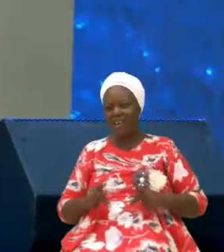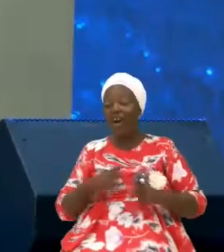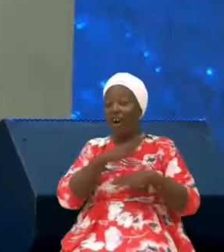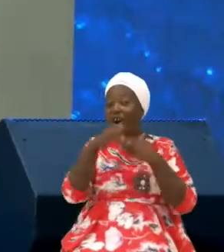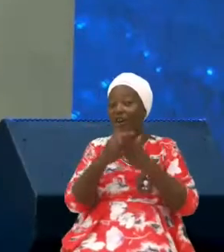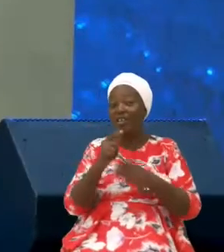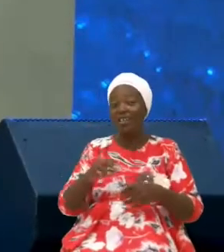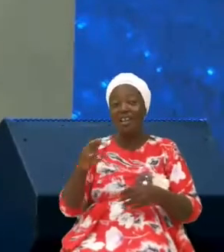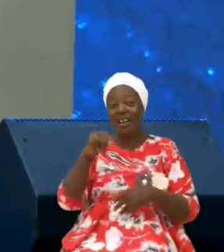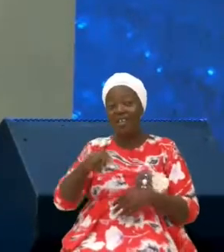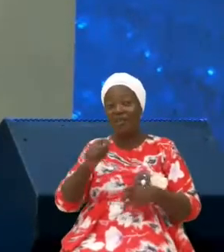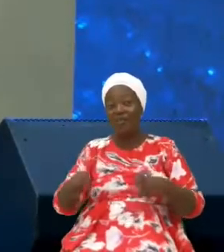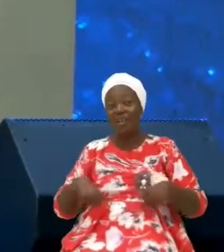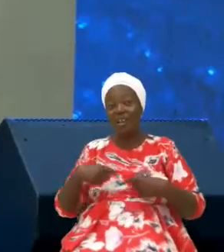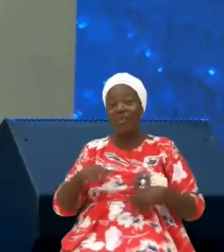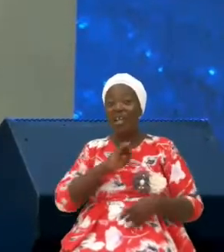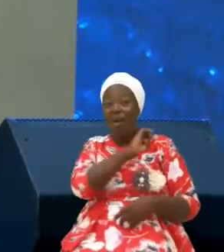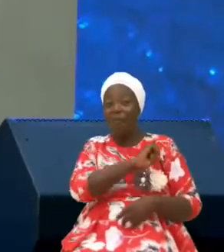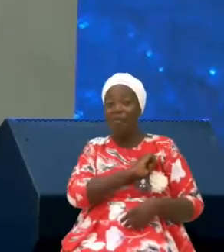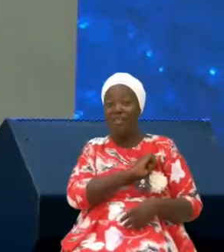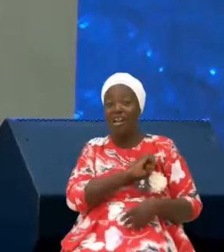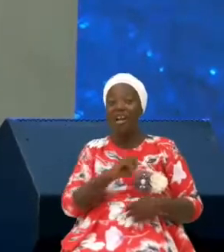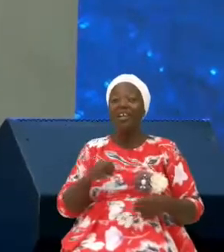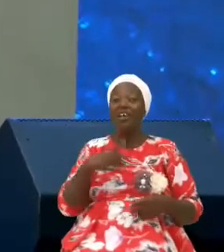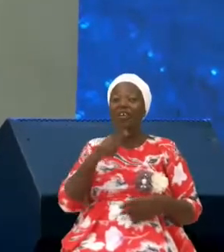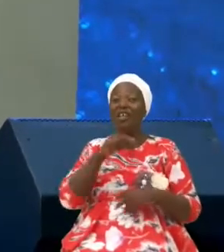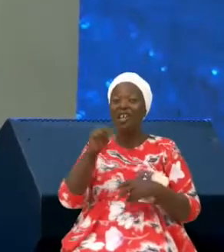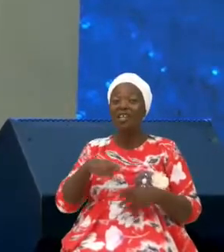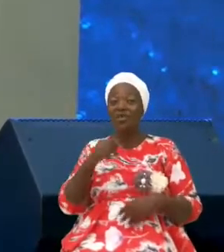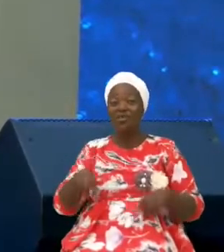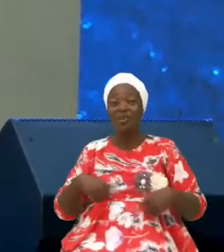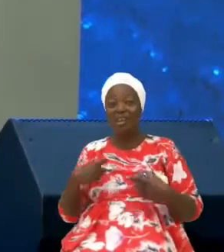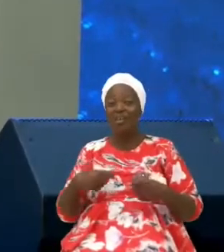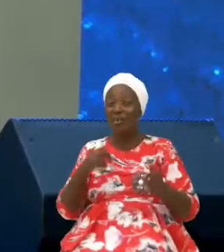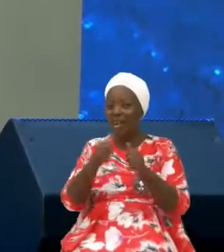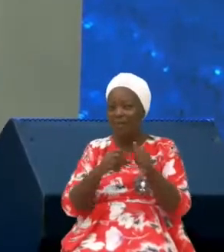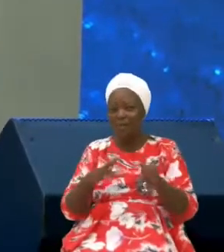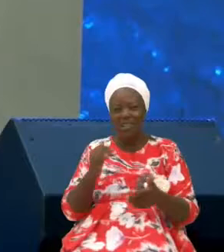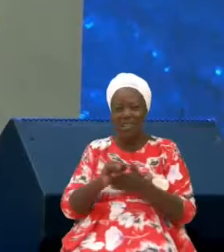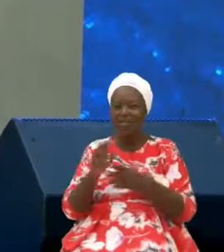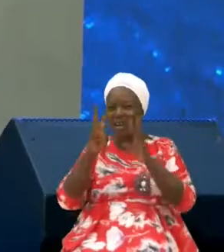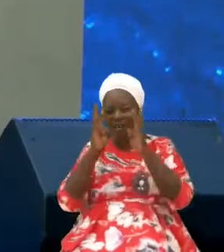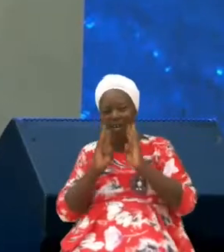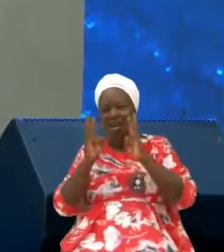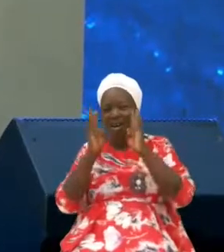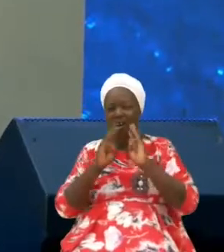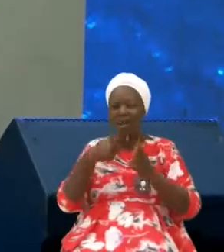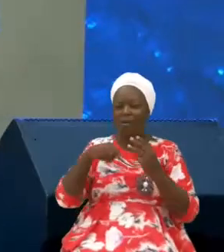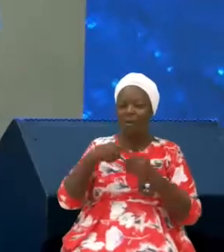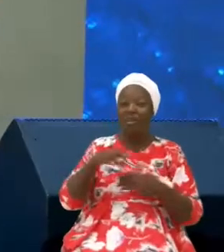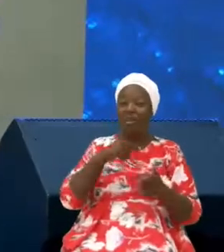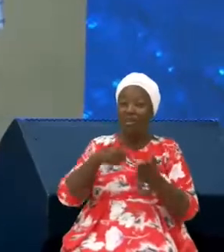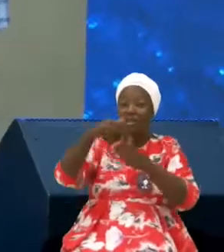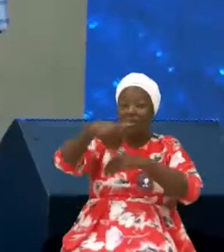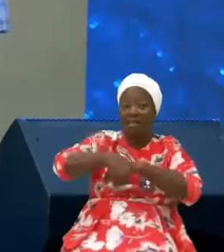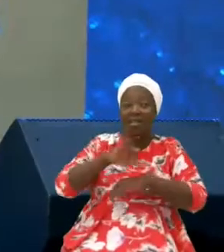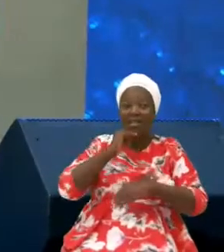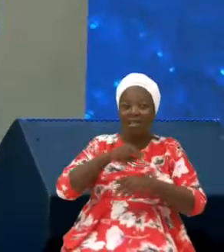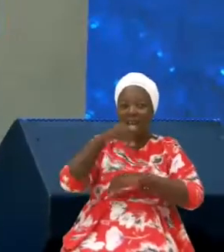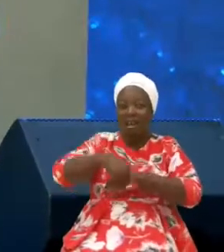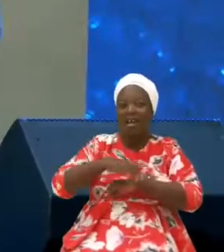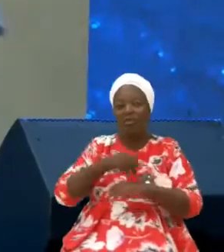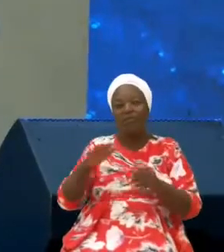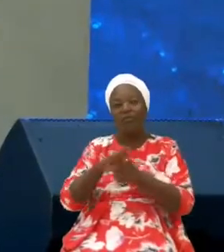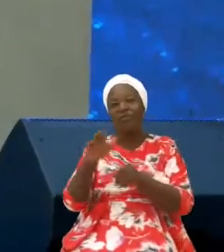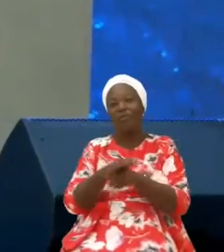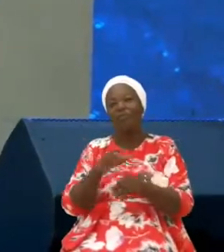spiritual, physical, all the needs of your life, emotional, all the needs of your life, everything you've been crying